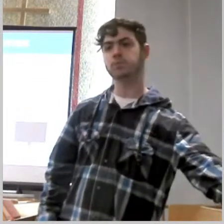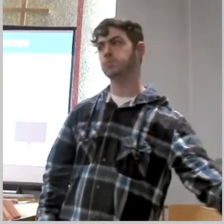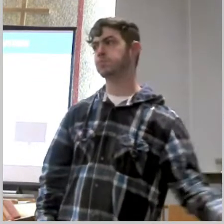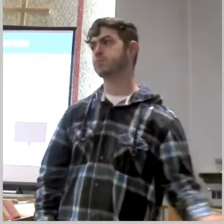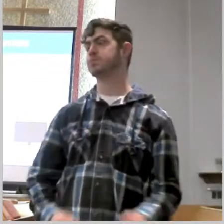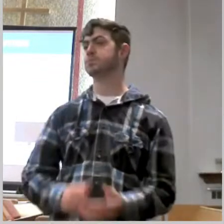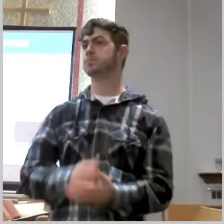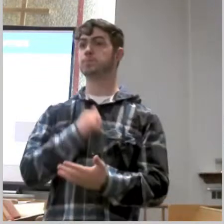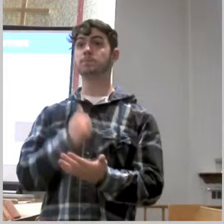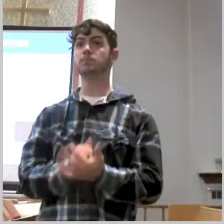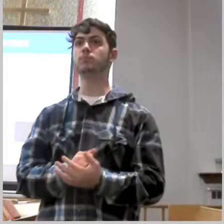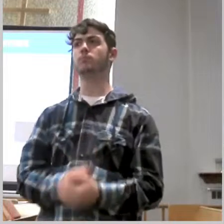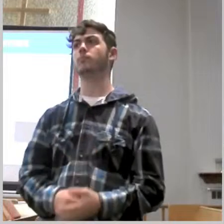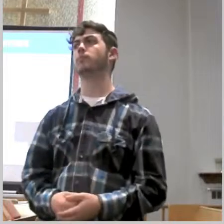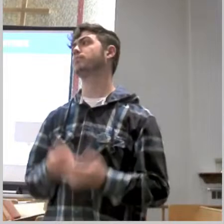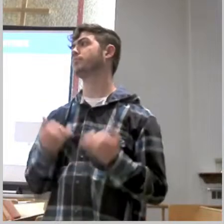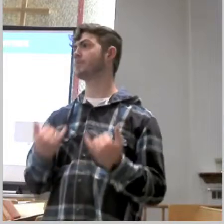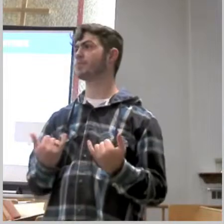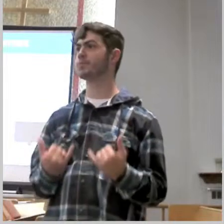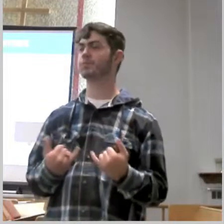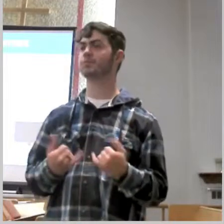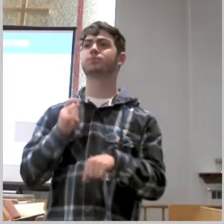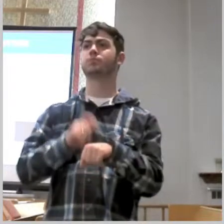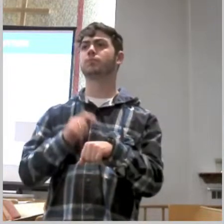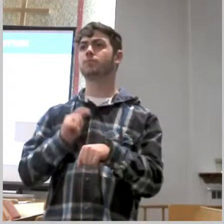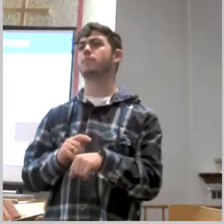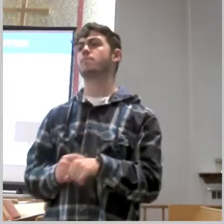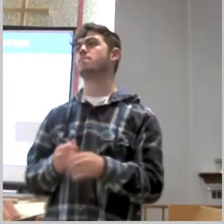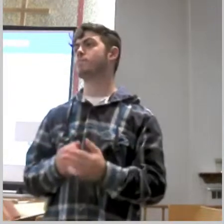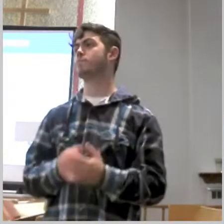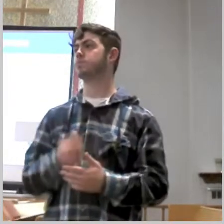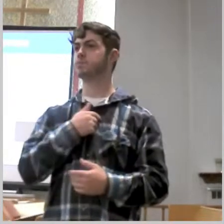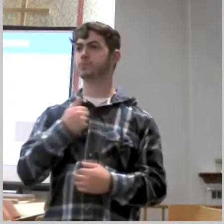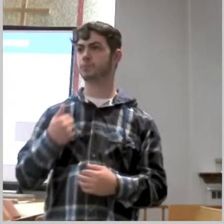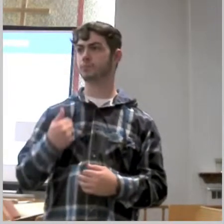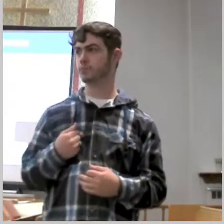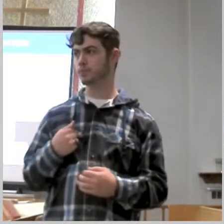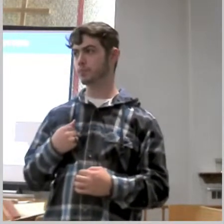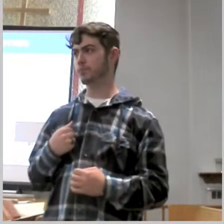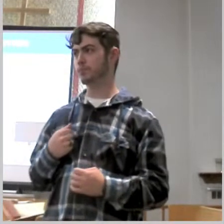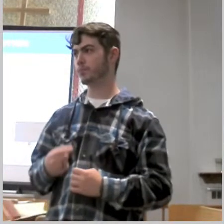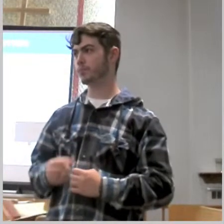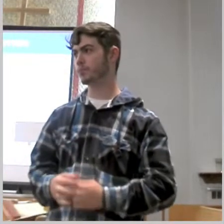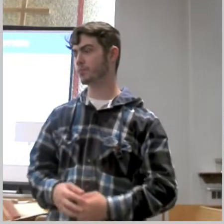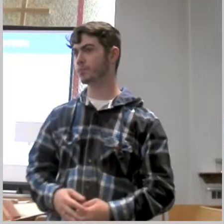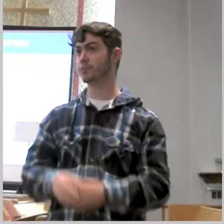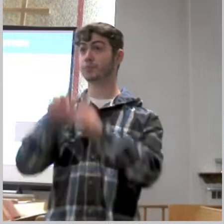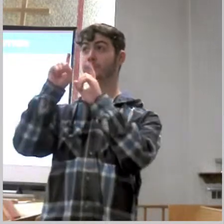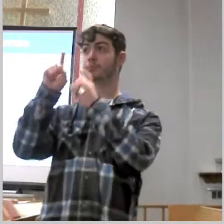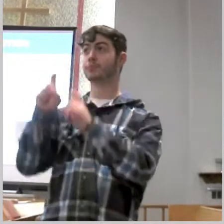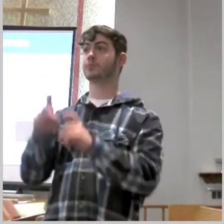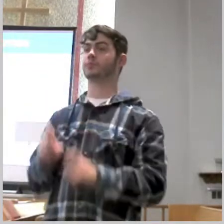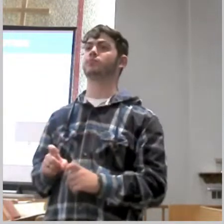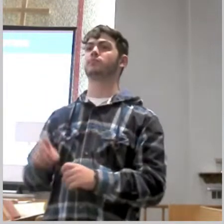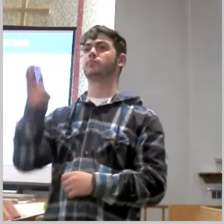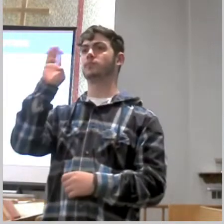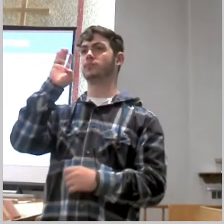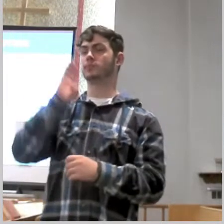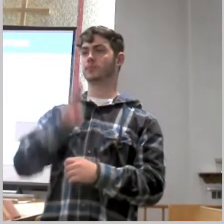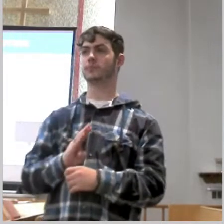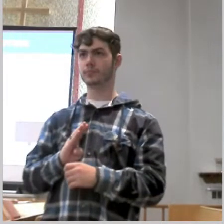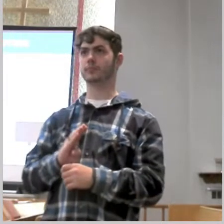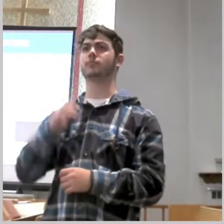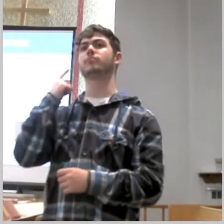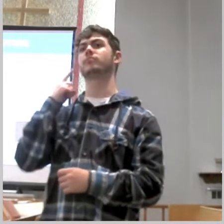All right, so we come to the time where we're going to ask God for the contribution, to pray